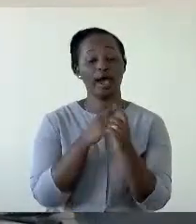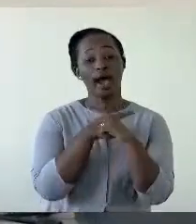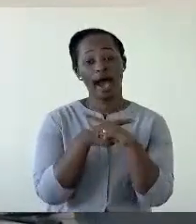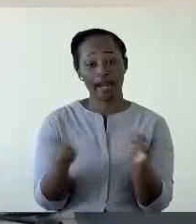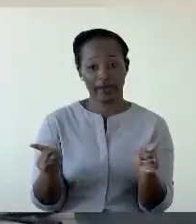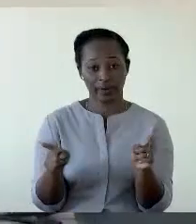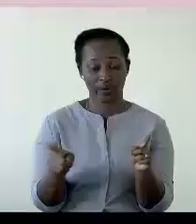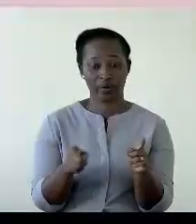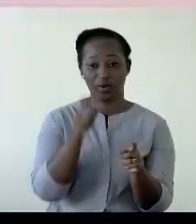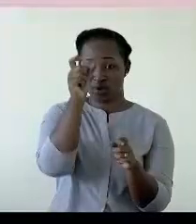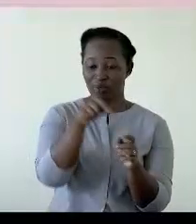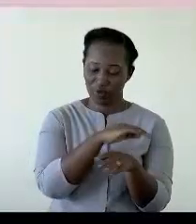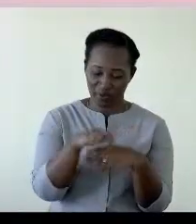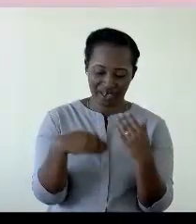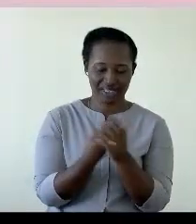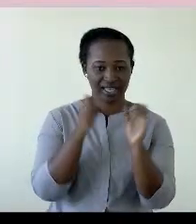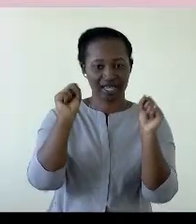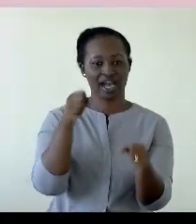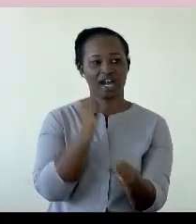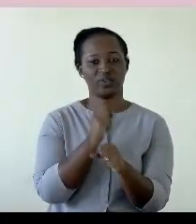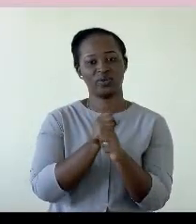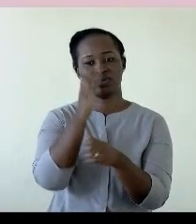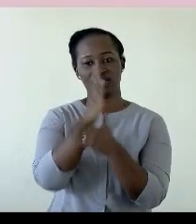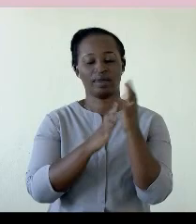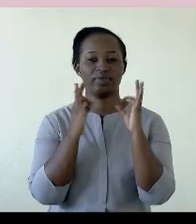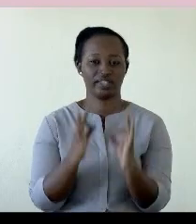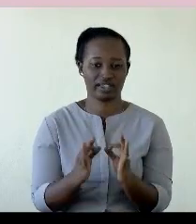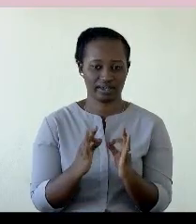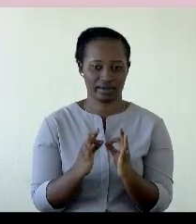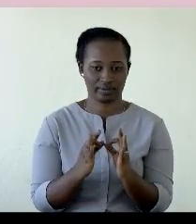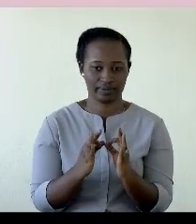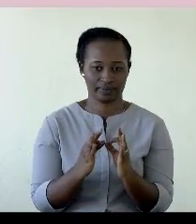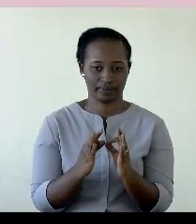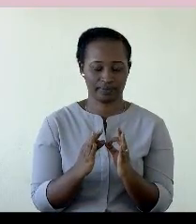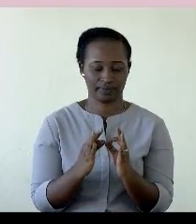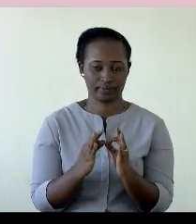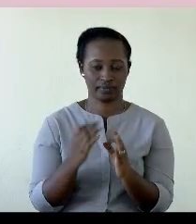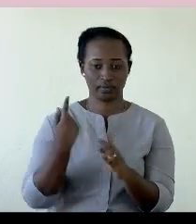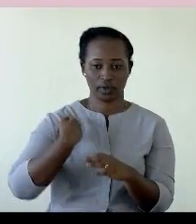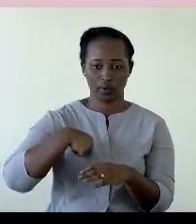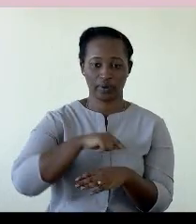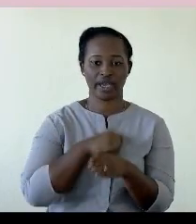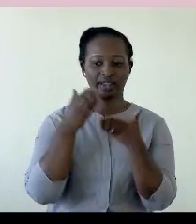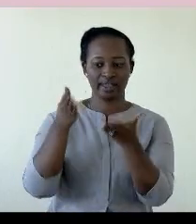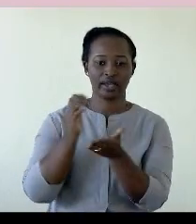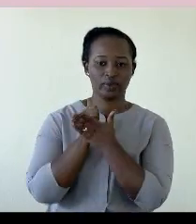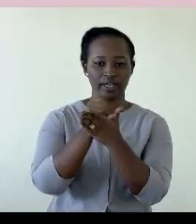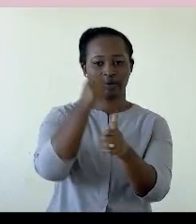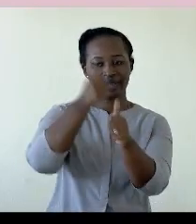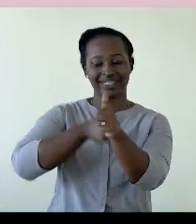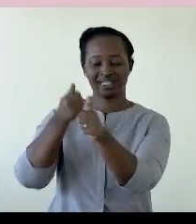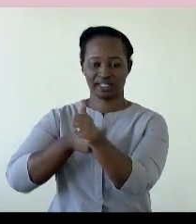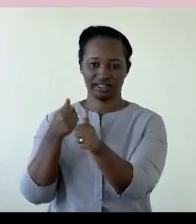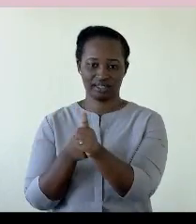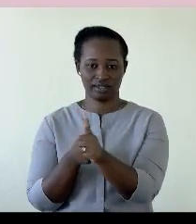But everyone can do something. So we are there to help each other,